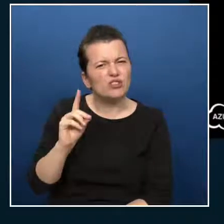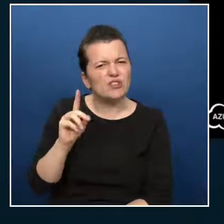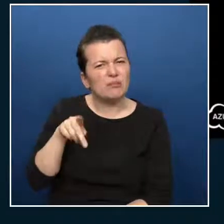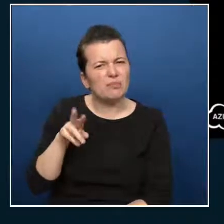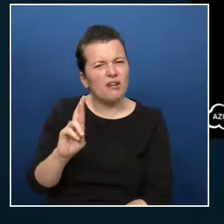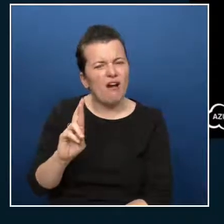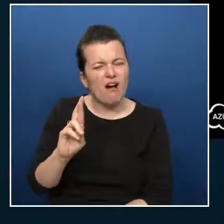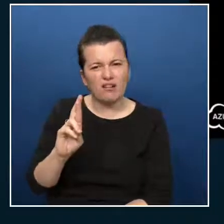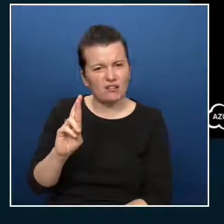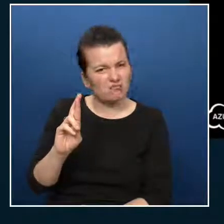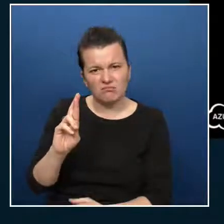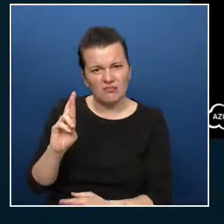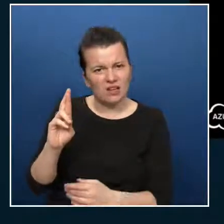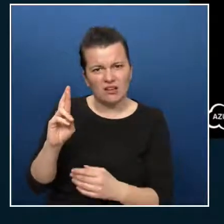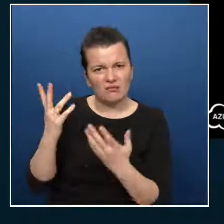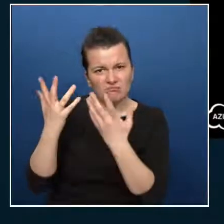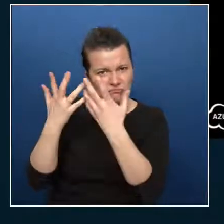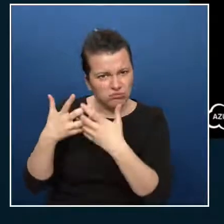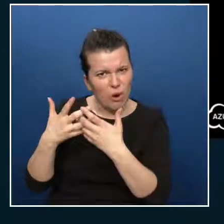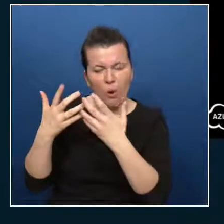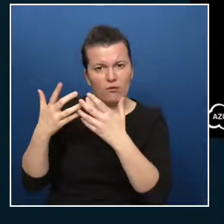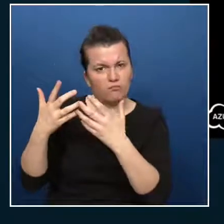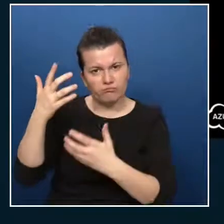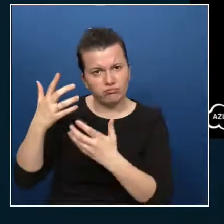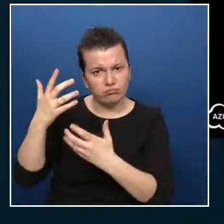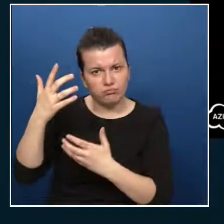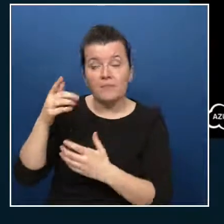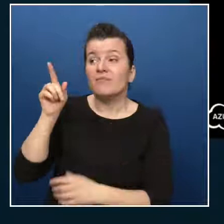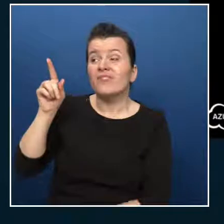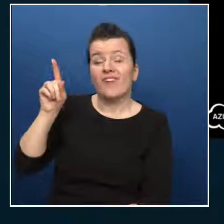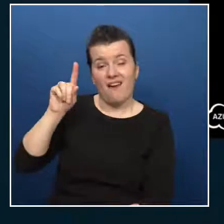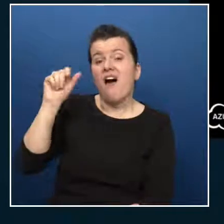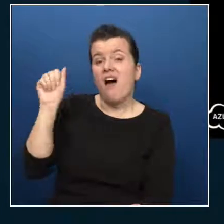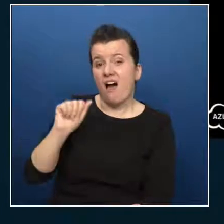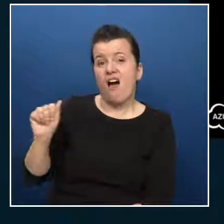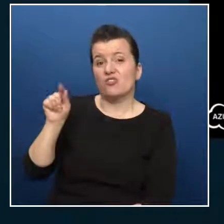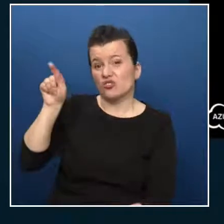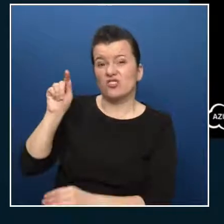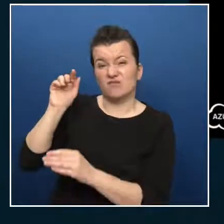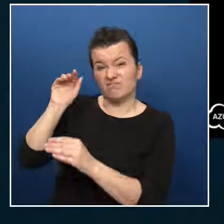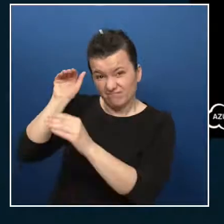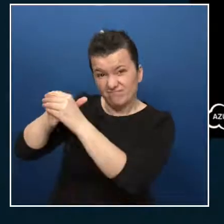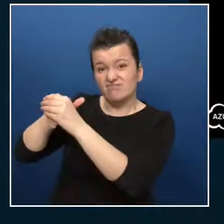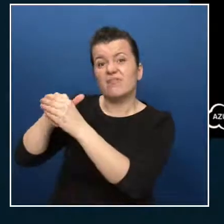information, then Azure has GDPR regulations for